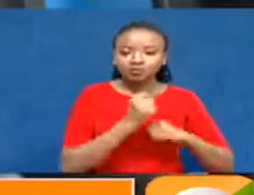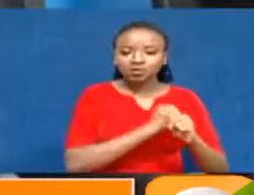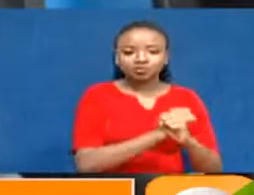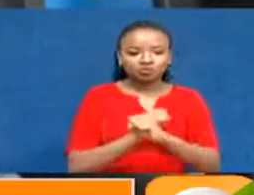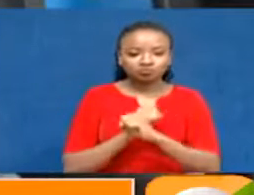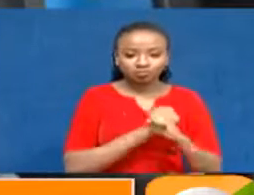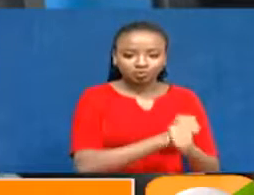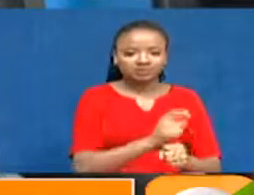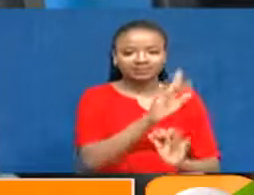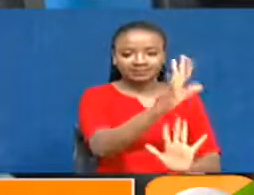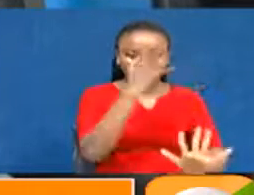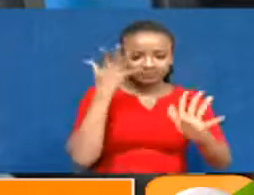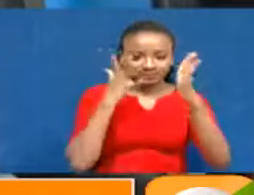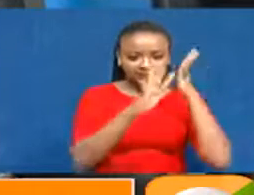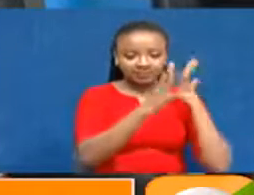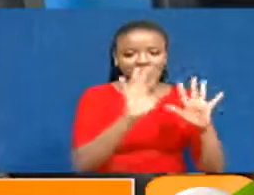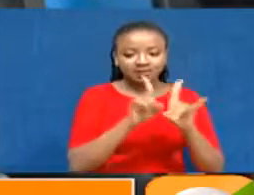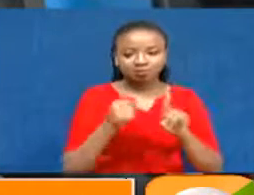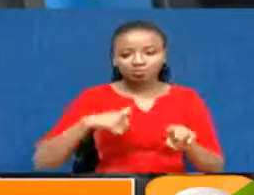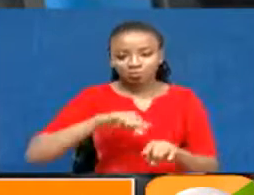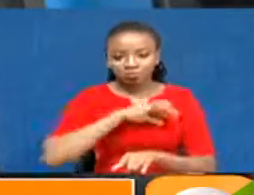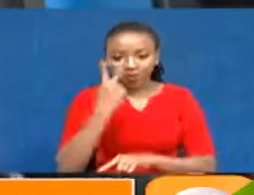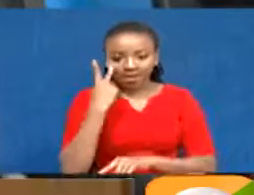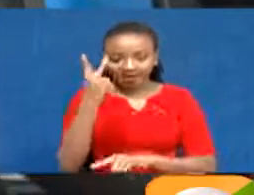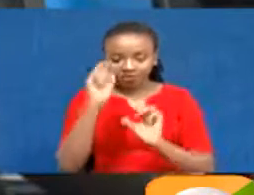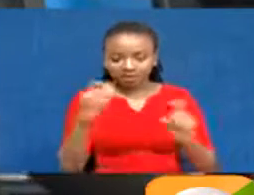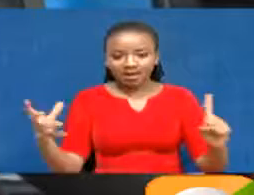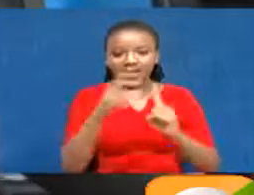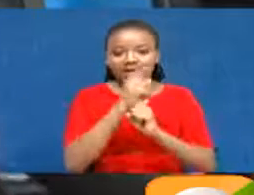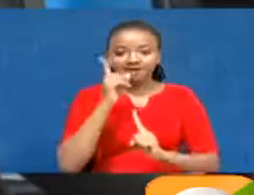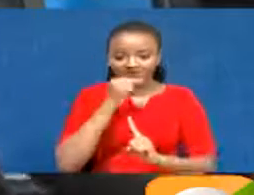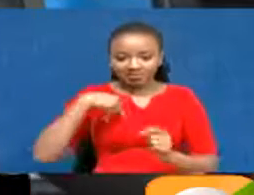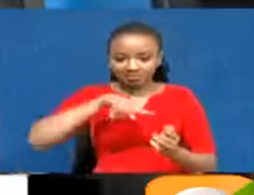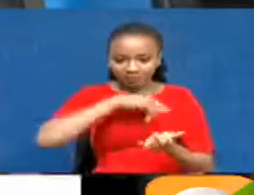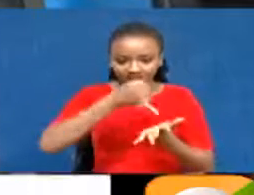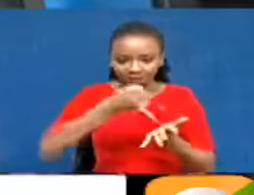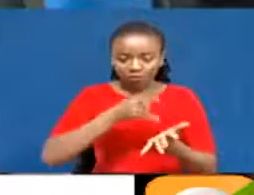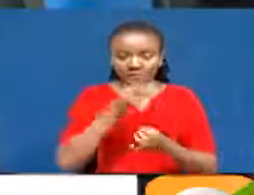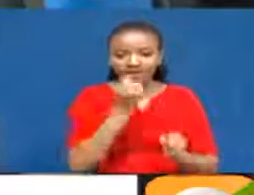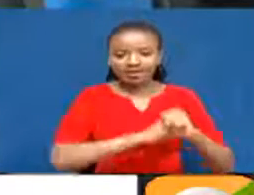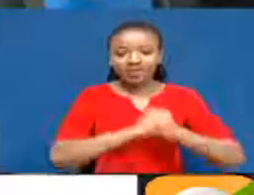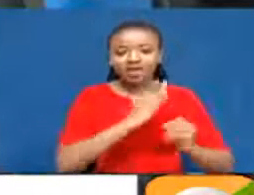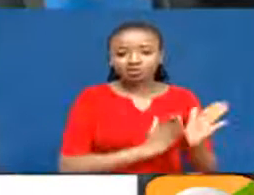be able to achieve the ambitions. And that is where the created in the action plan we are formulating,